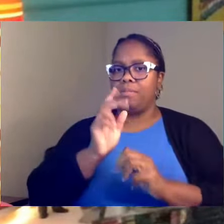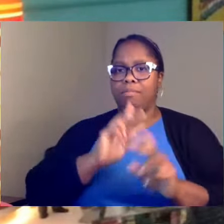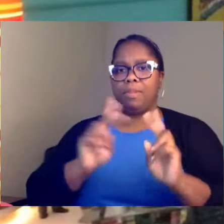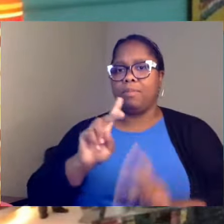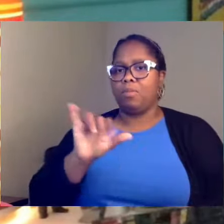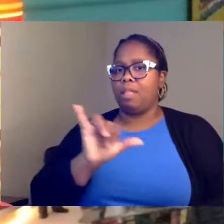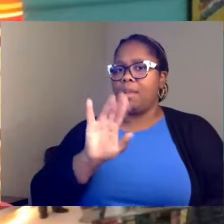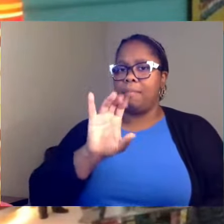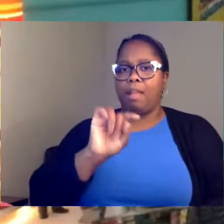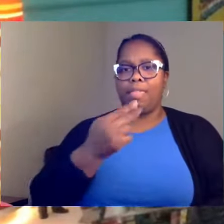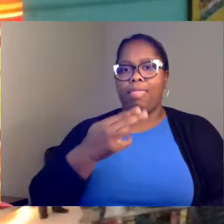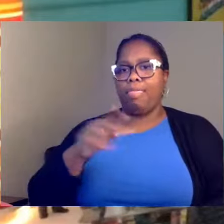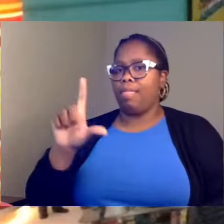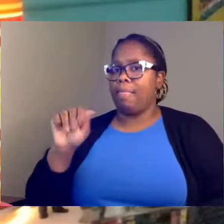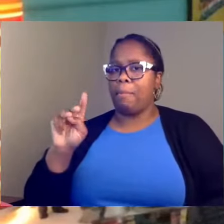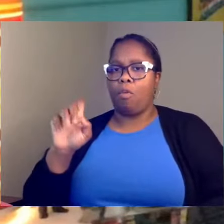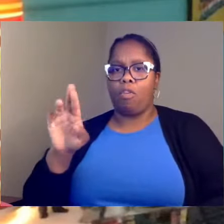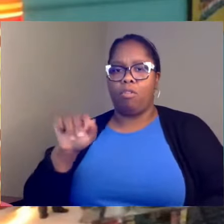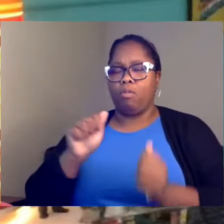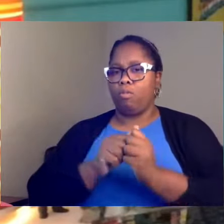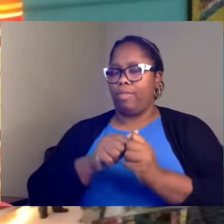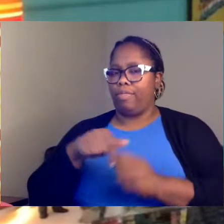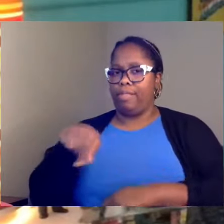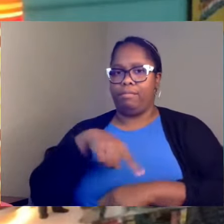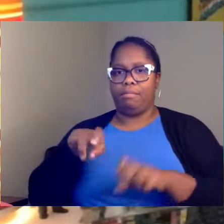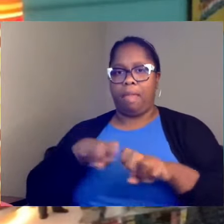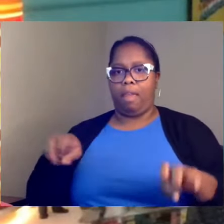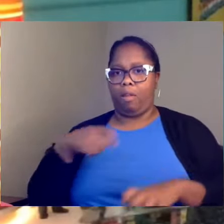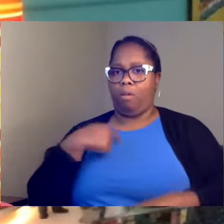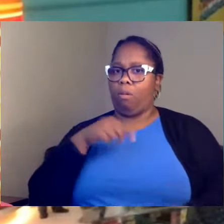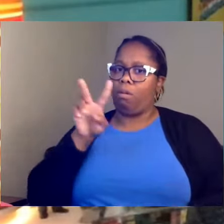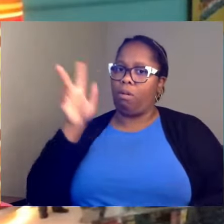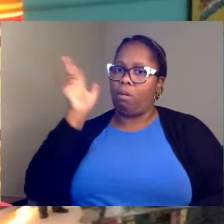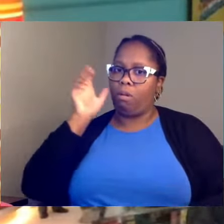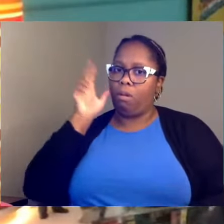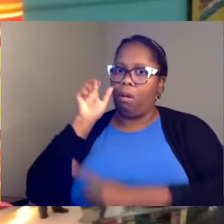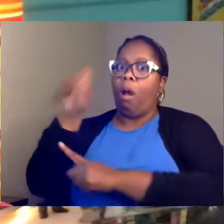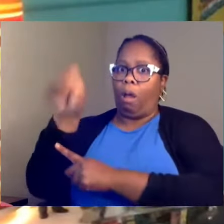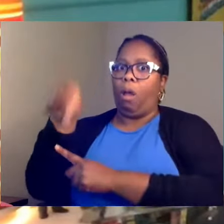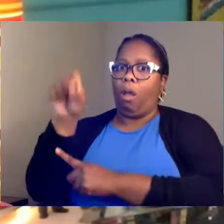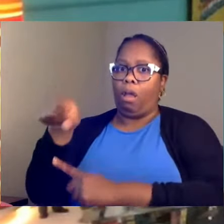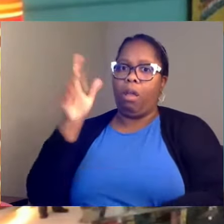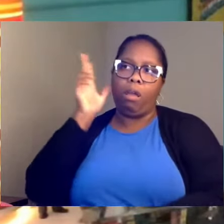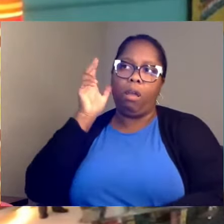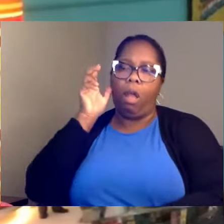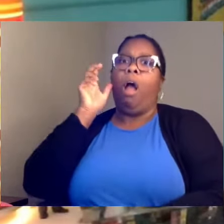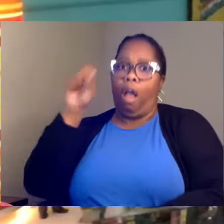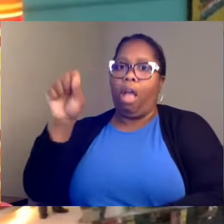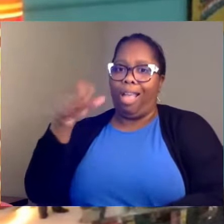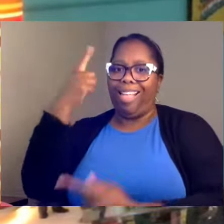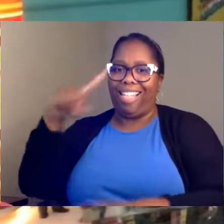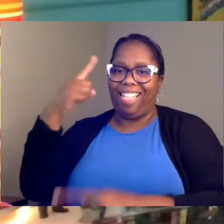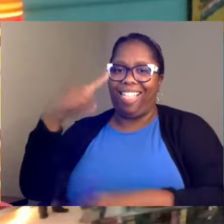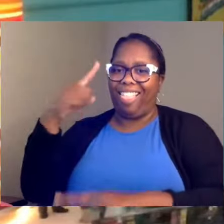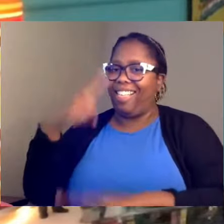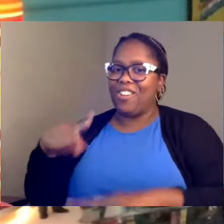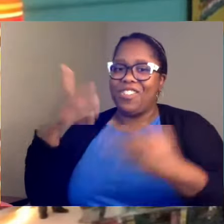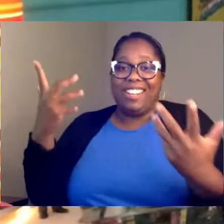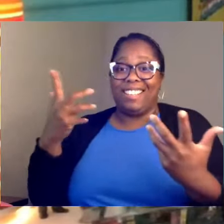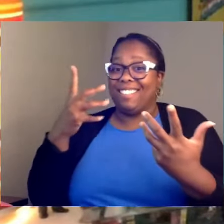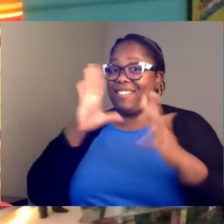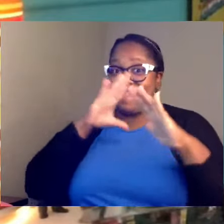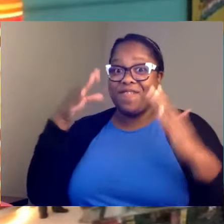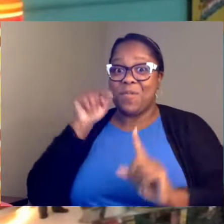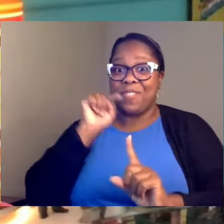panel, and I just find myself nodding aggressively to what Lamar says. the focus is Black Lives Matter